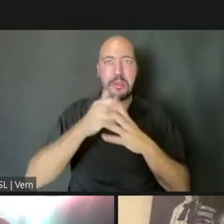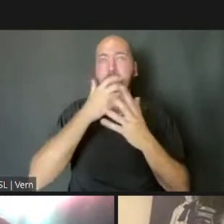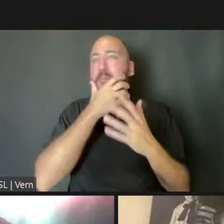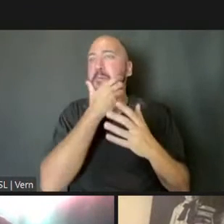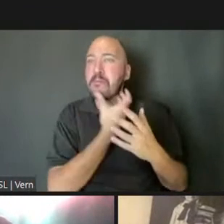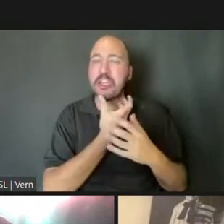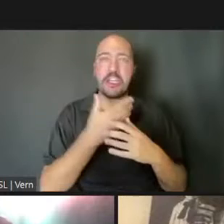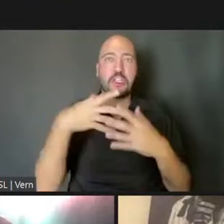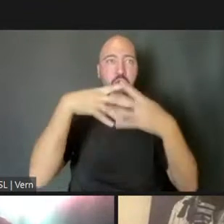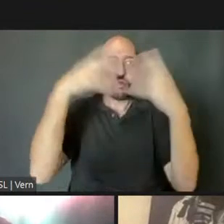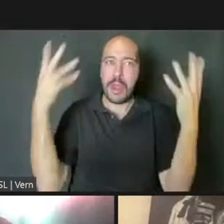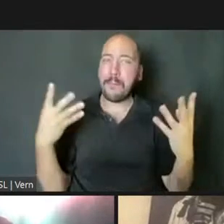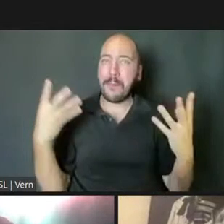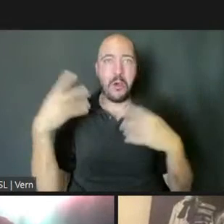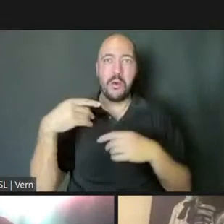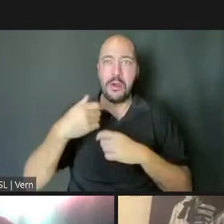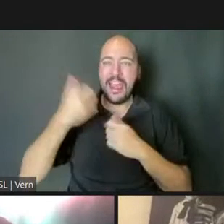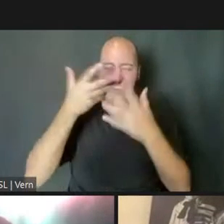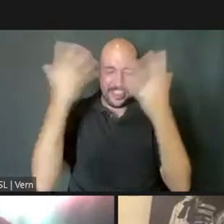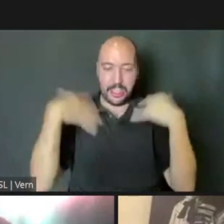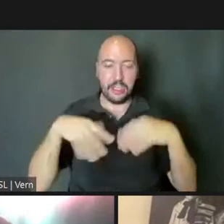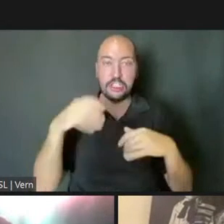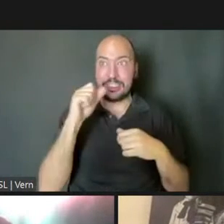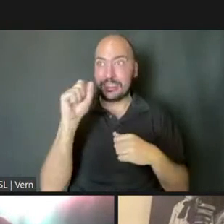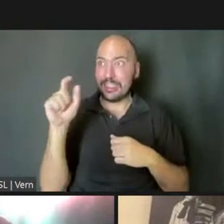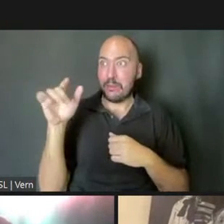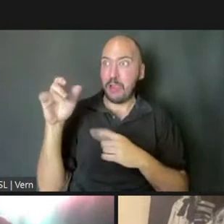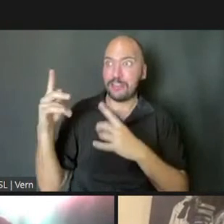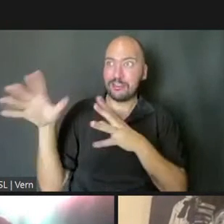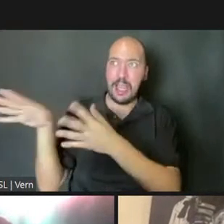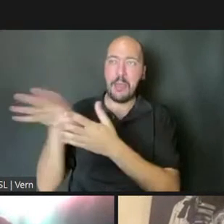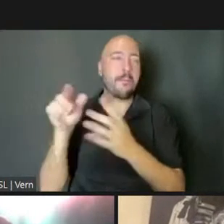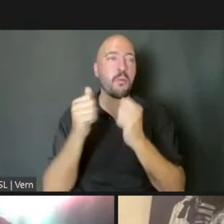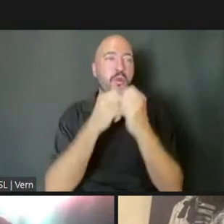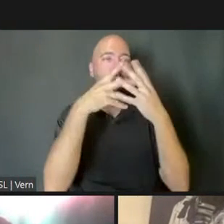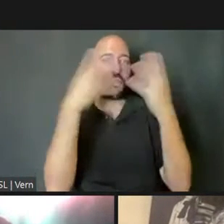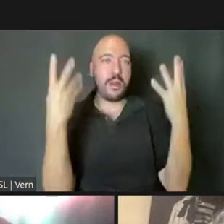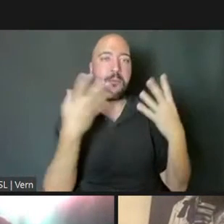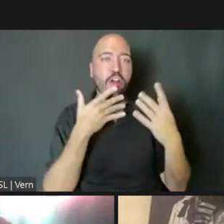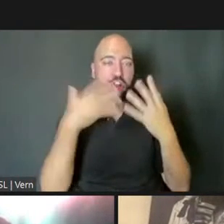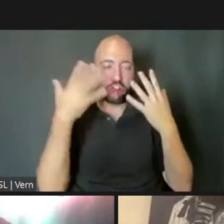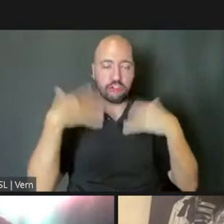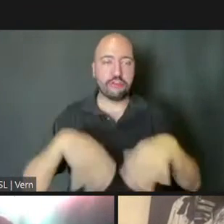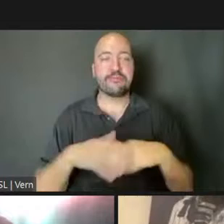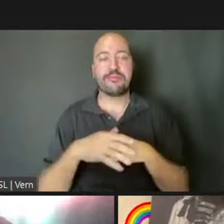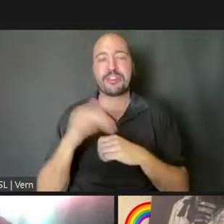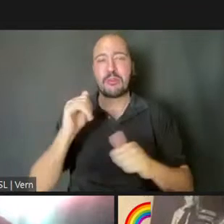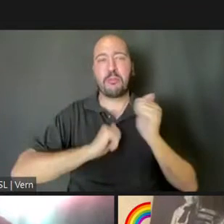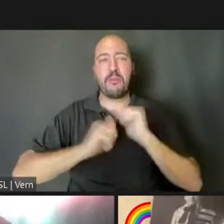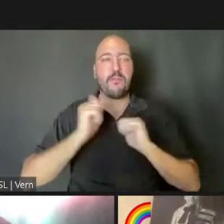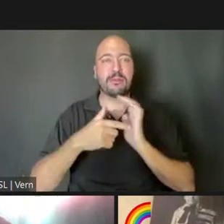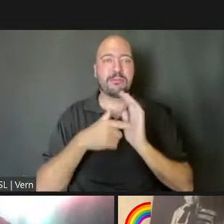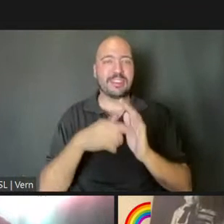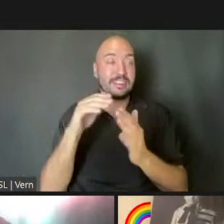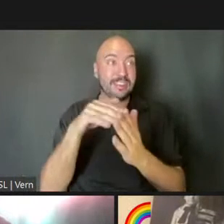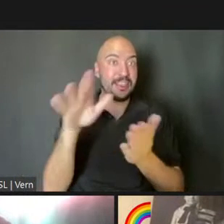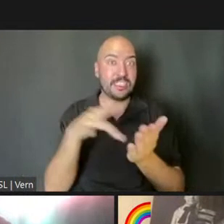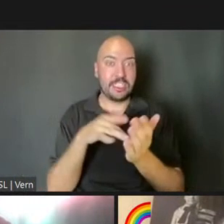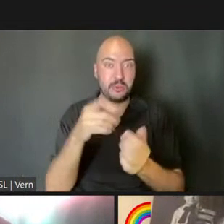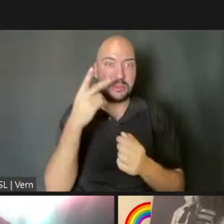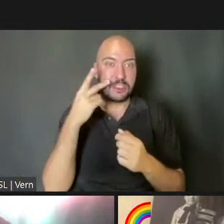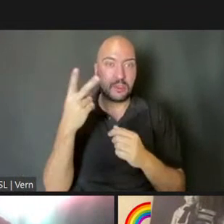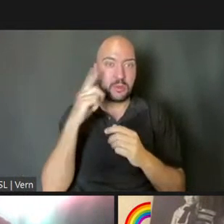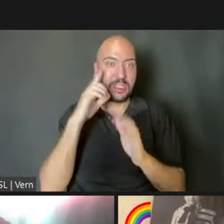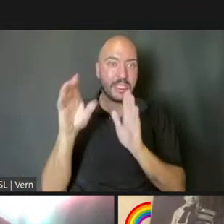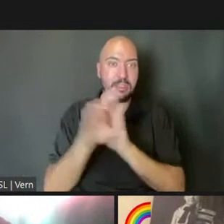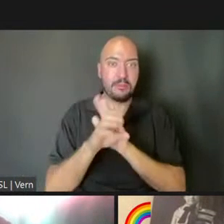staff. So that was kind of a performance piece. In the center, you can see 2 images of